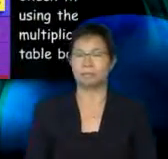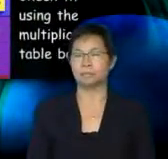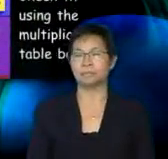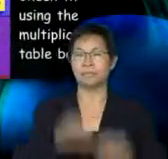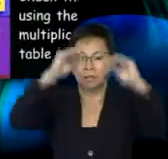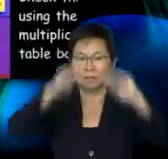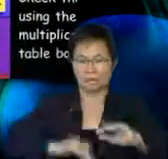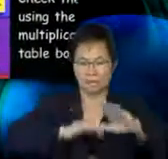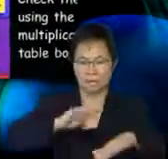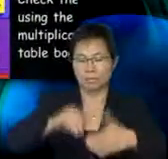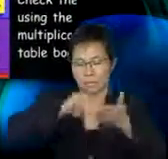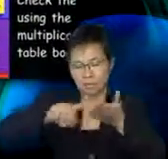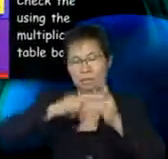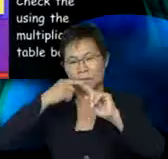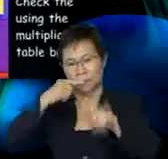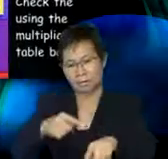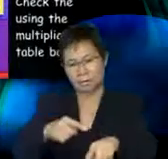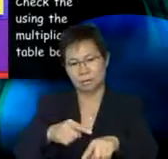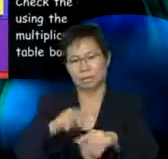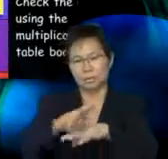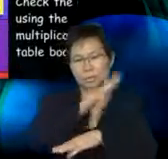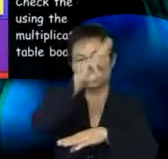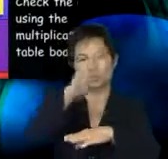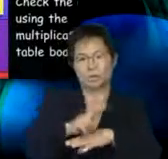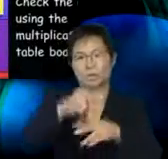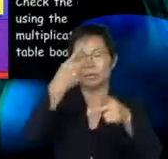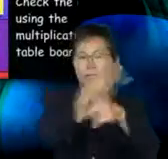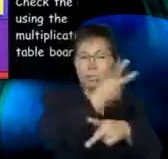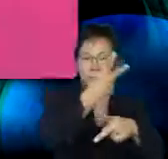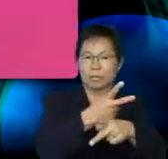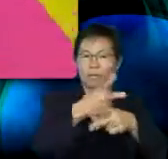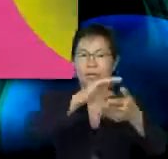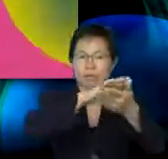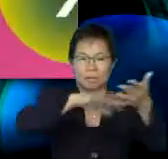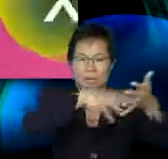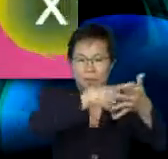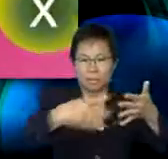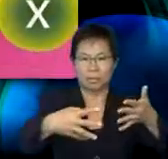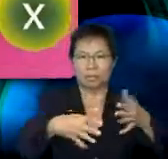The next step is to check the answer using the multiplication table board.